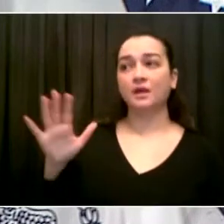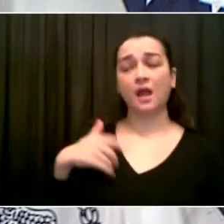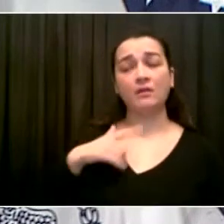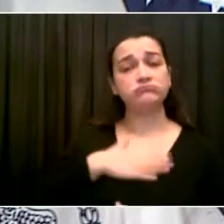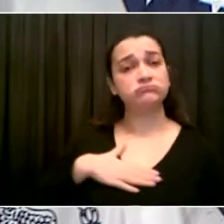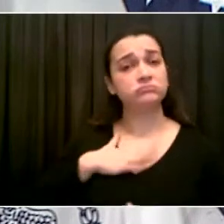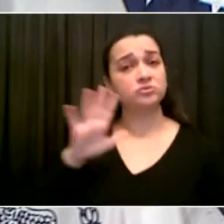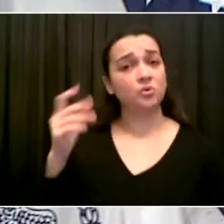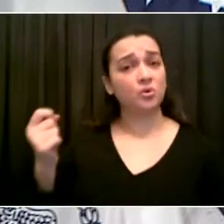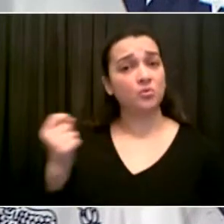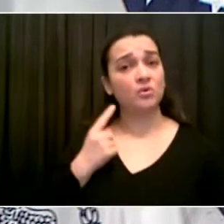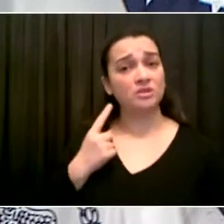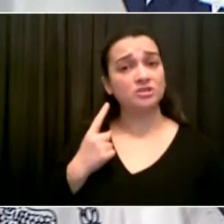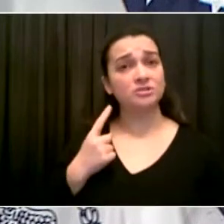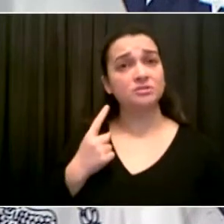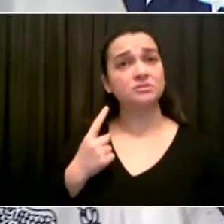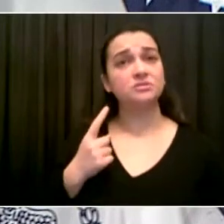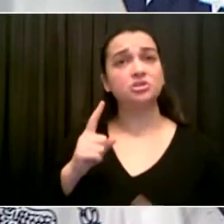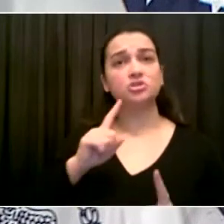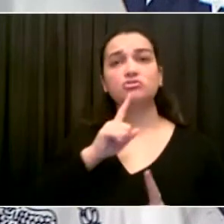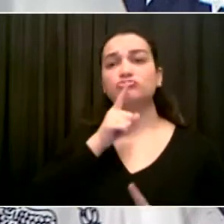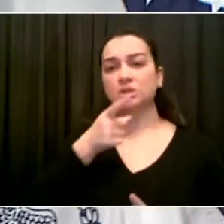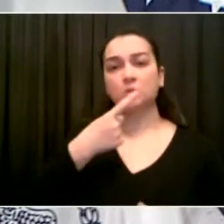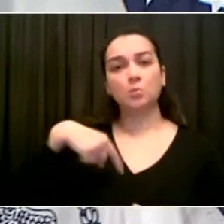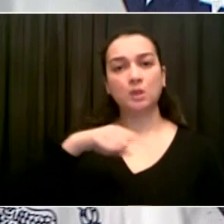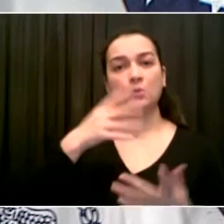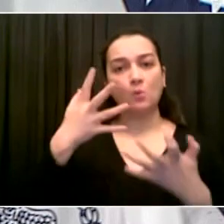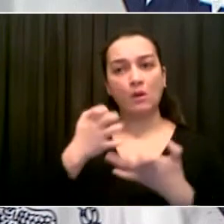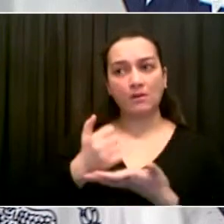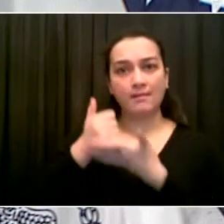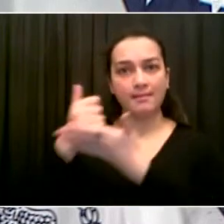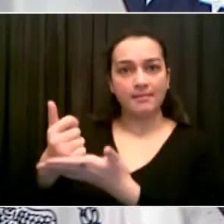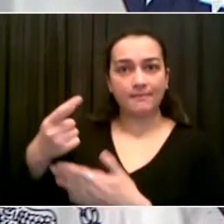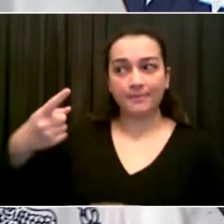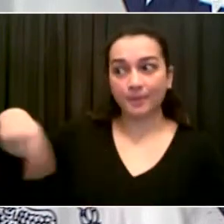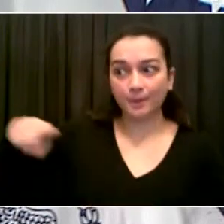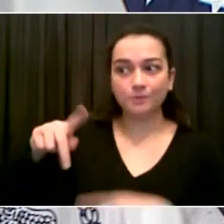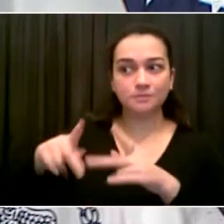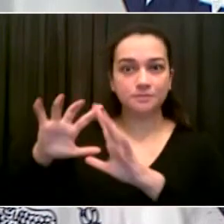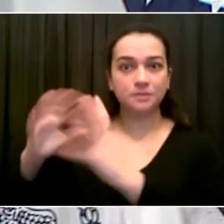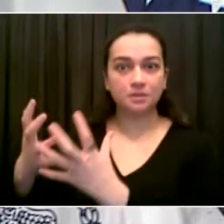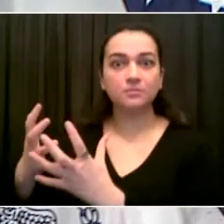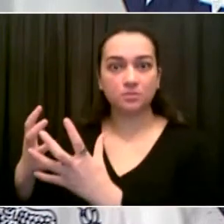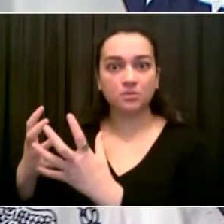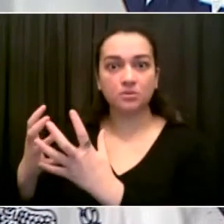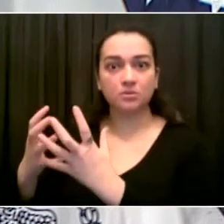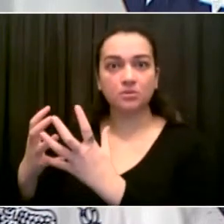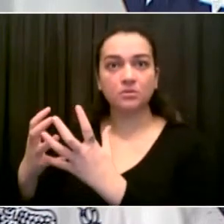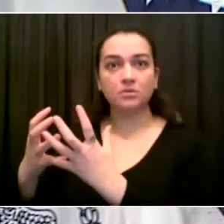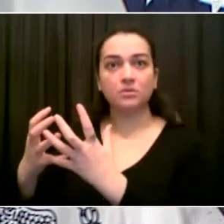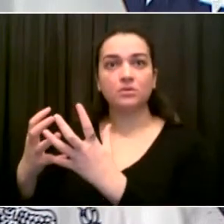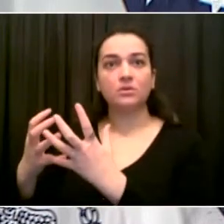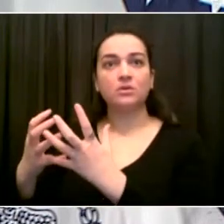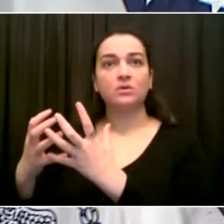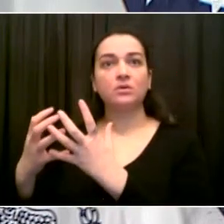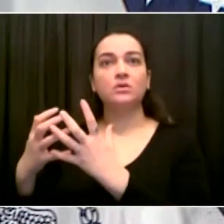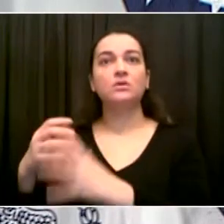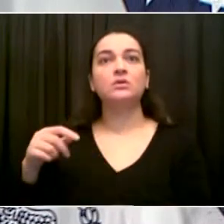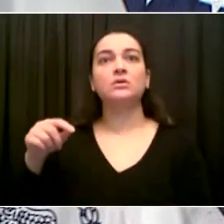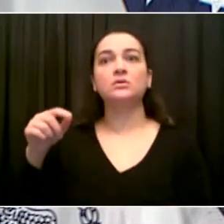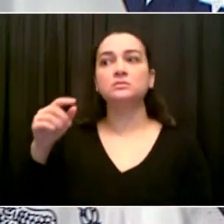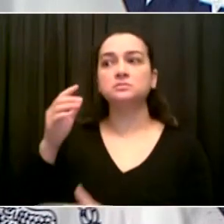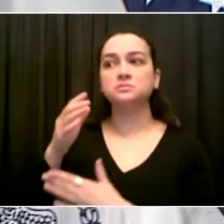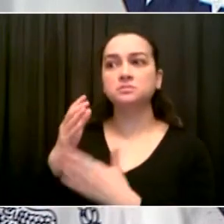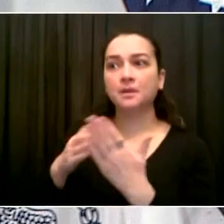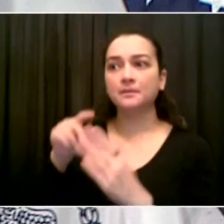people, helping them deal with what they're experiencing, and doing it holistically because, as Dr. Johnson said, folks are experiencing a wide range